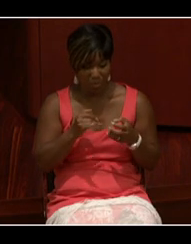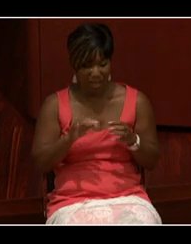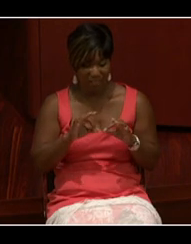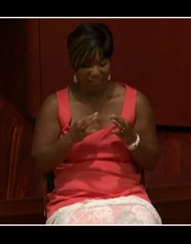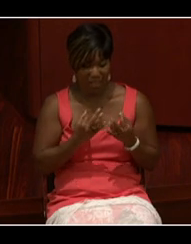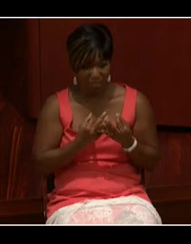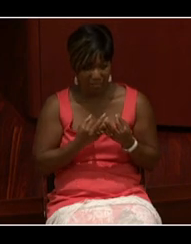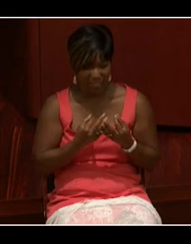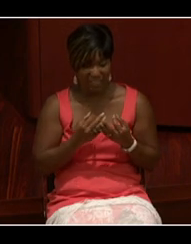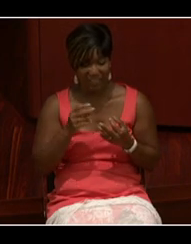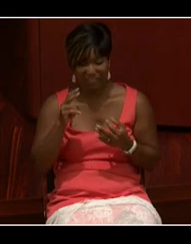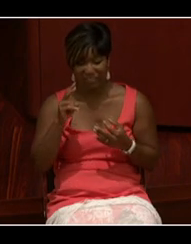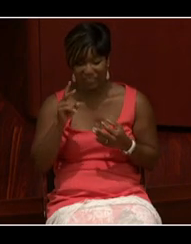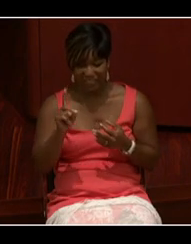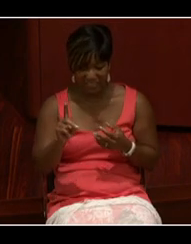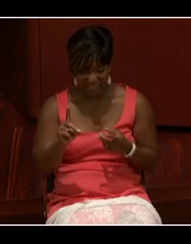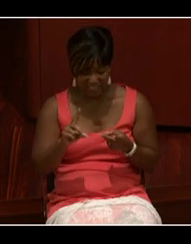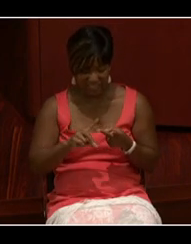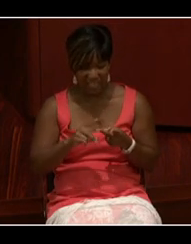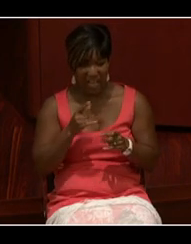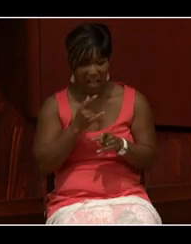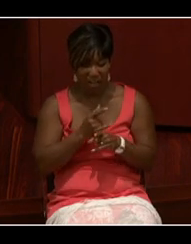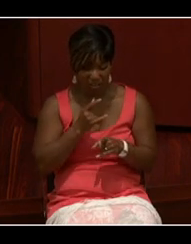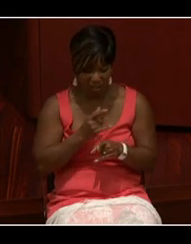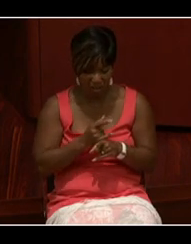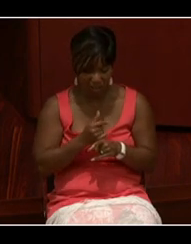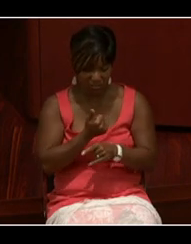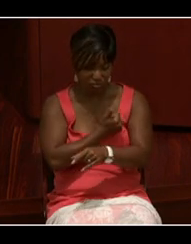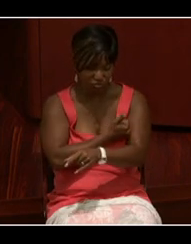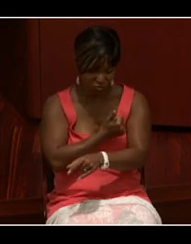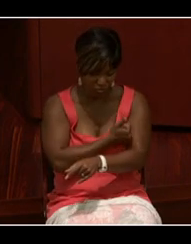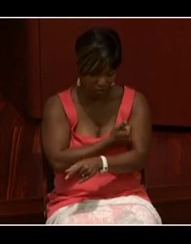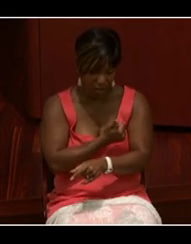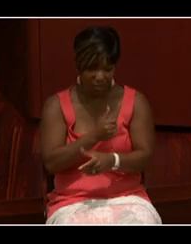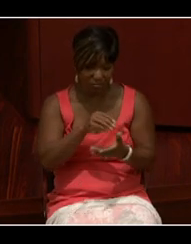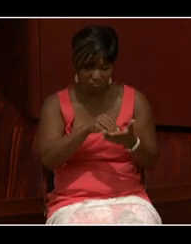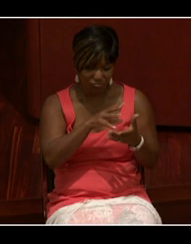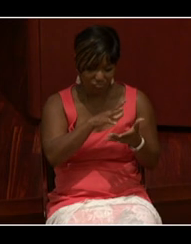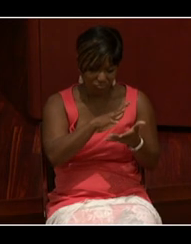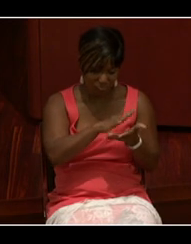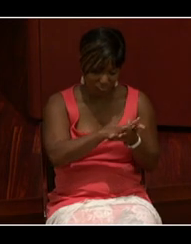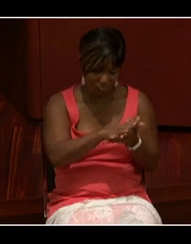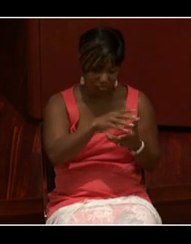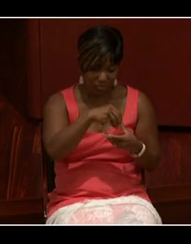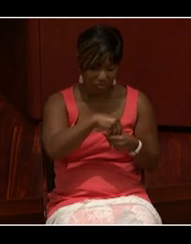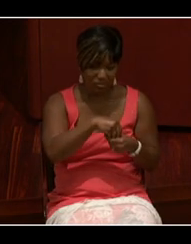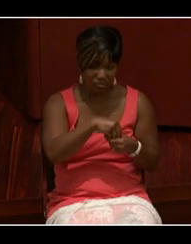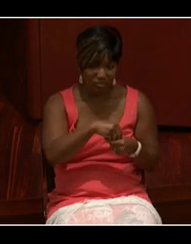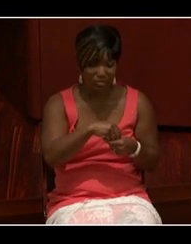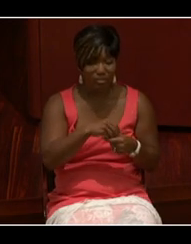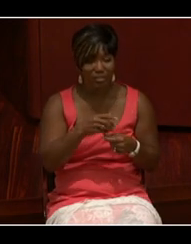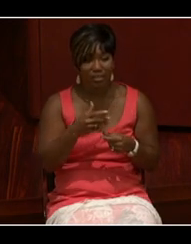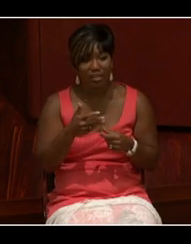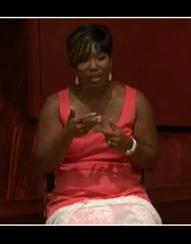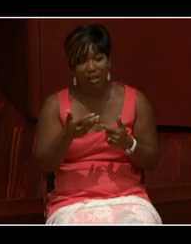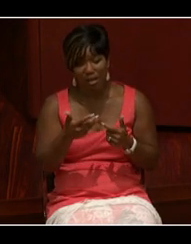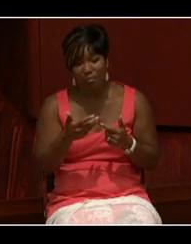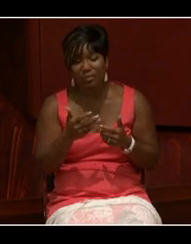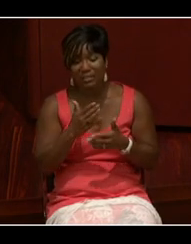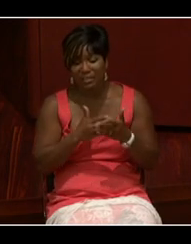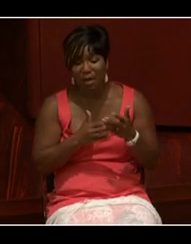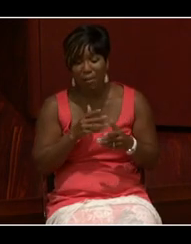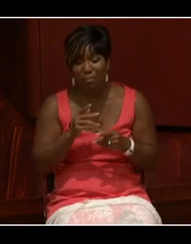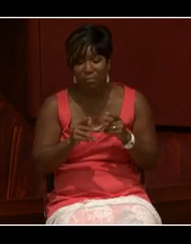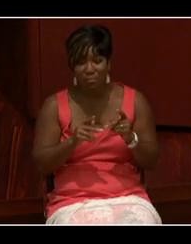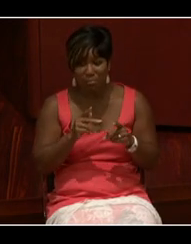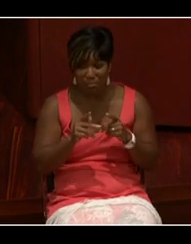Venereal diseases, alcohol, and drug addicts were noted here. Although it was popularly believed that bootleggers caused